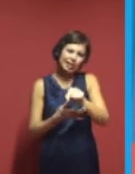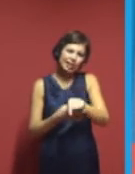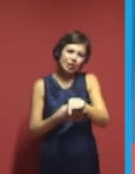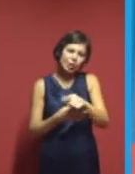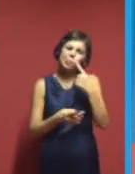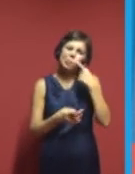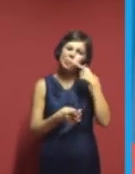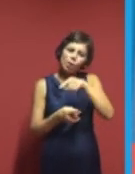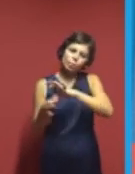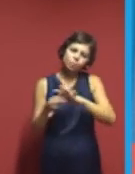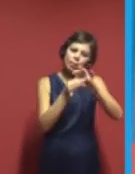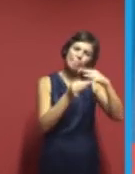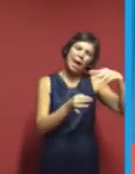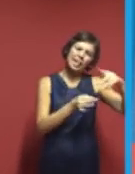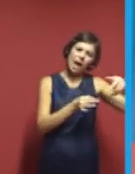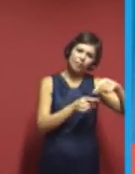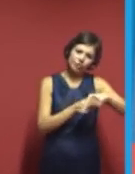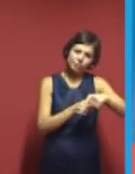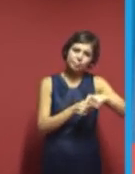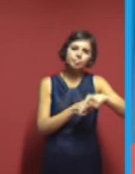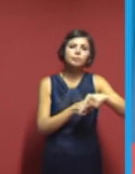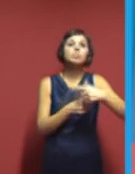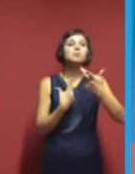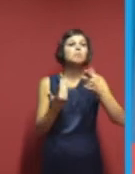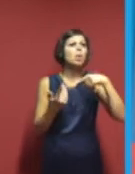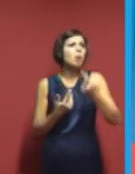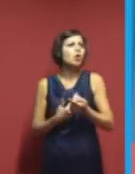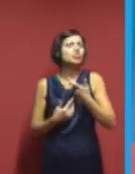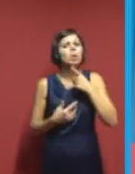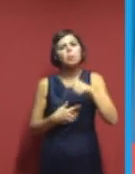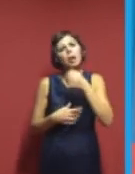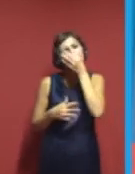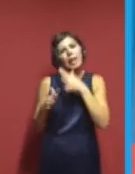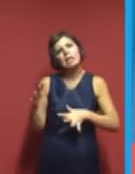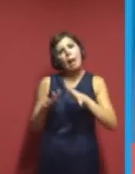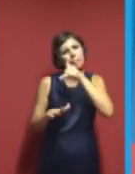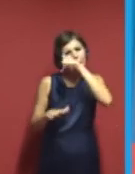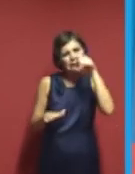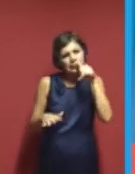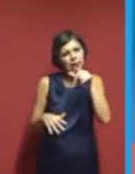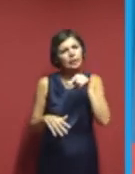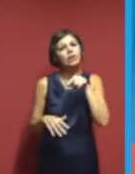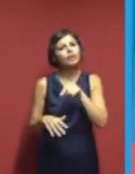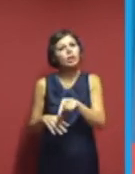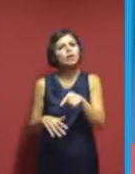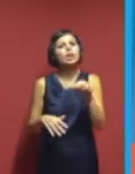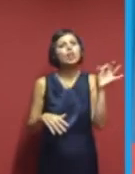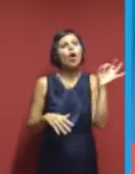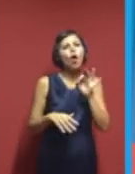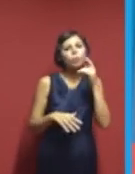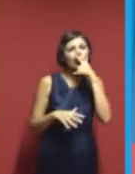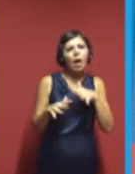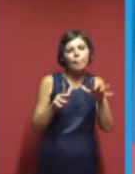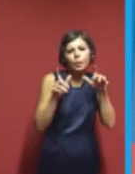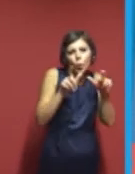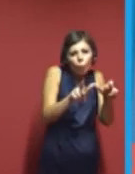workshops, summer camps, like this picture of a toy and game inventor camp, birthday parties for both kids and adults, and we've started